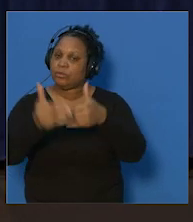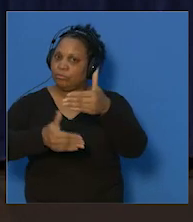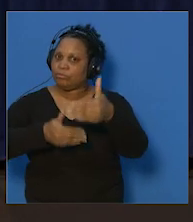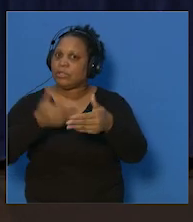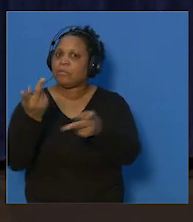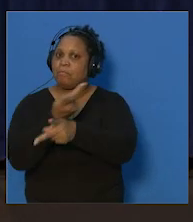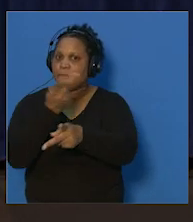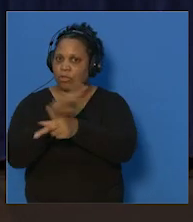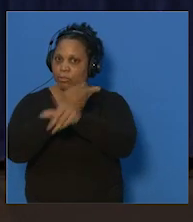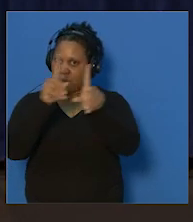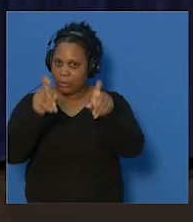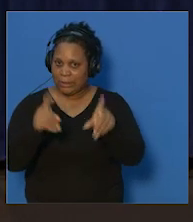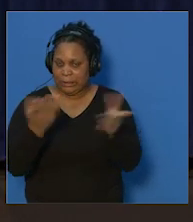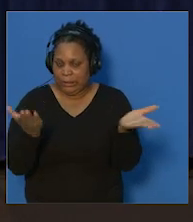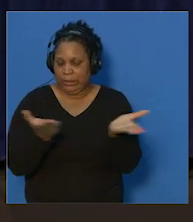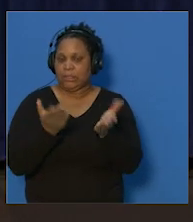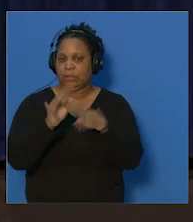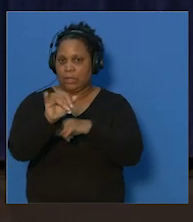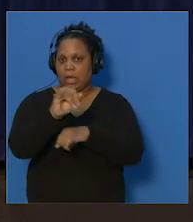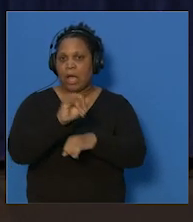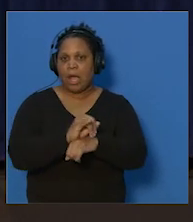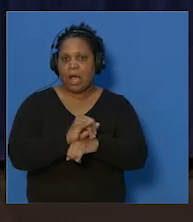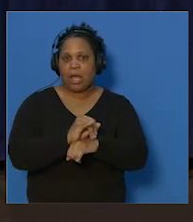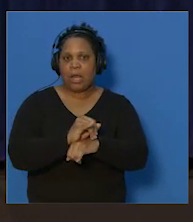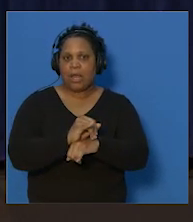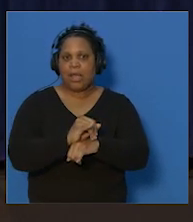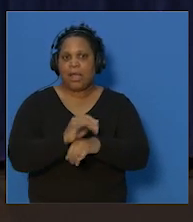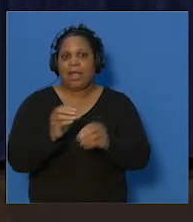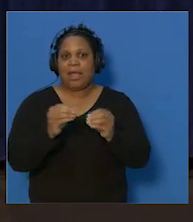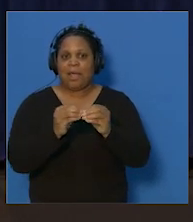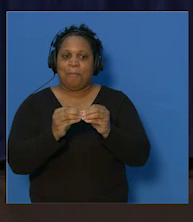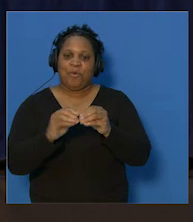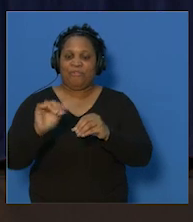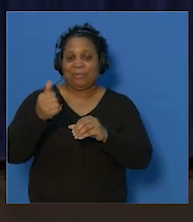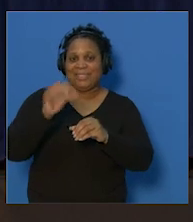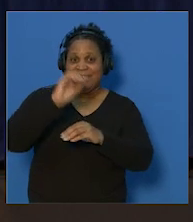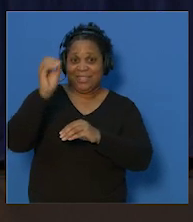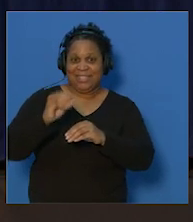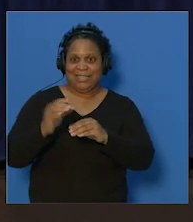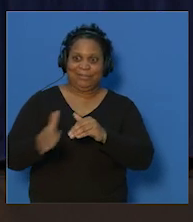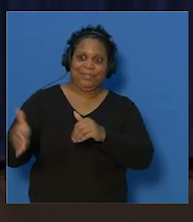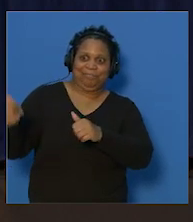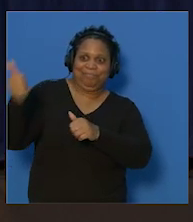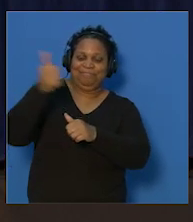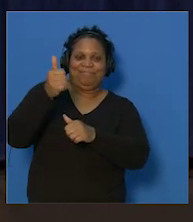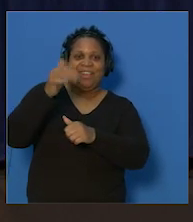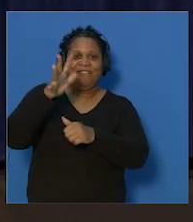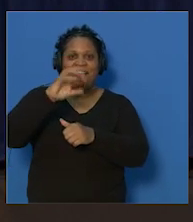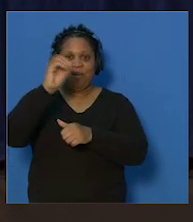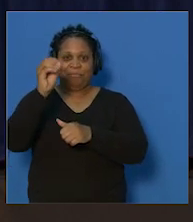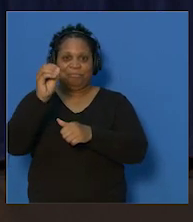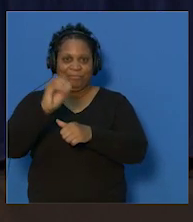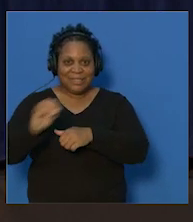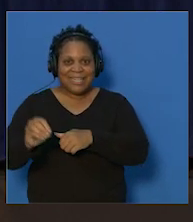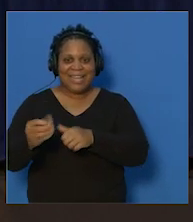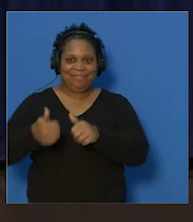tests here on island and to move from the top 10% in the world up to the top 5% in the world and possibly even higher.